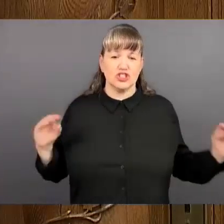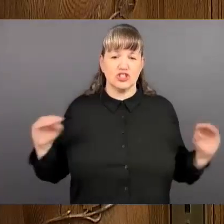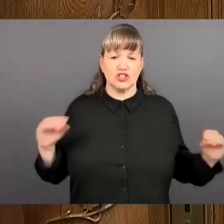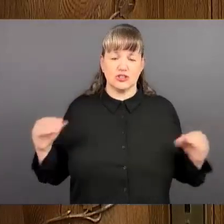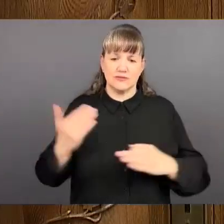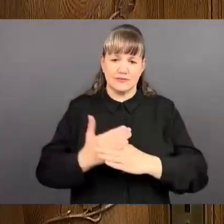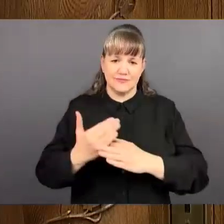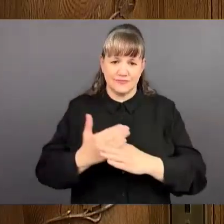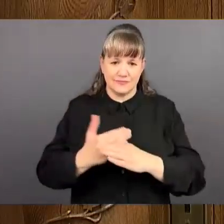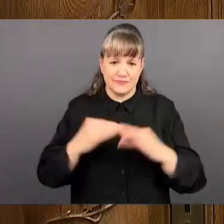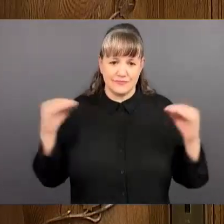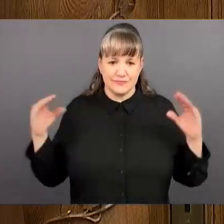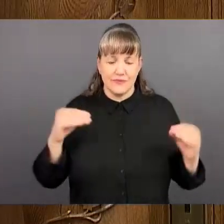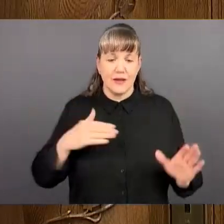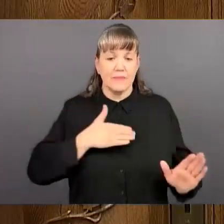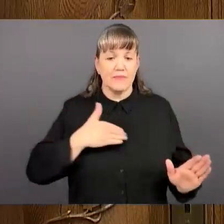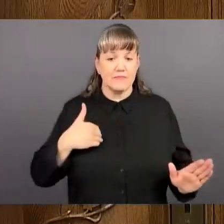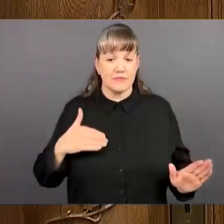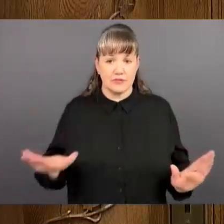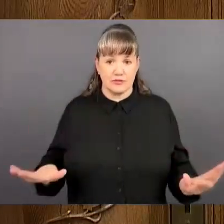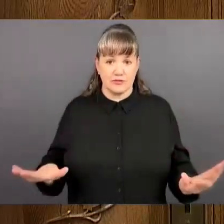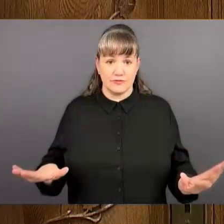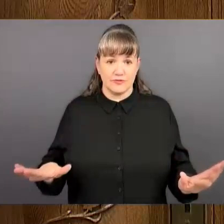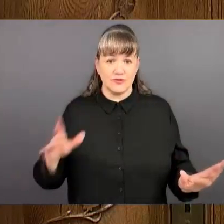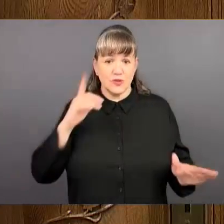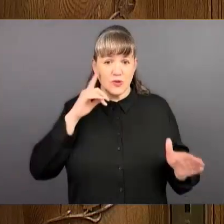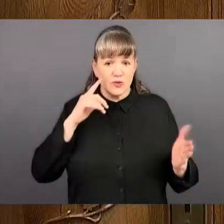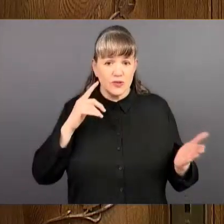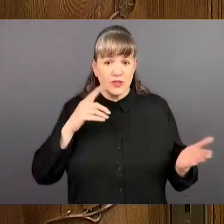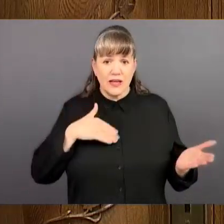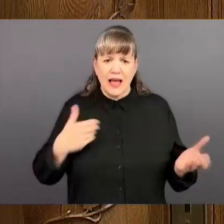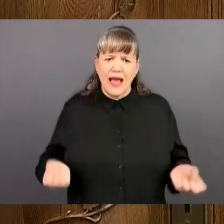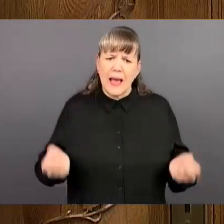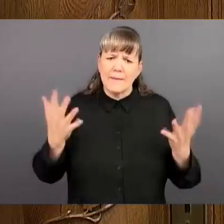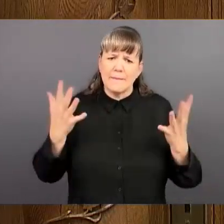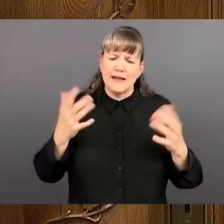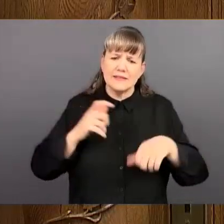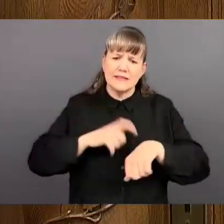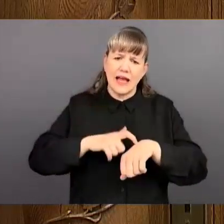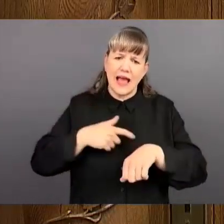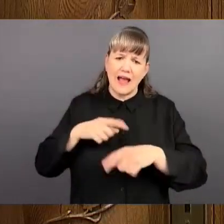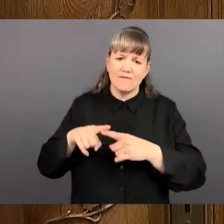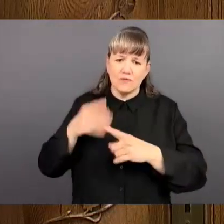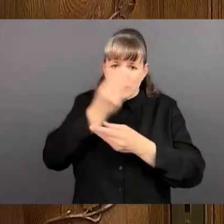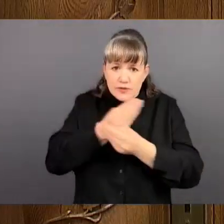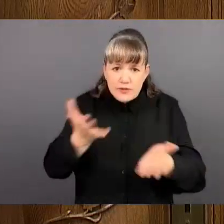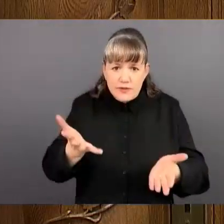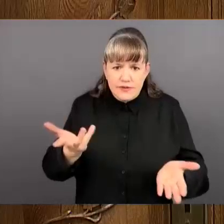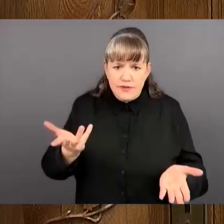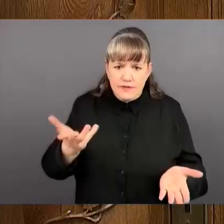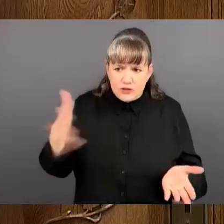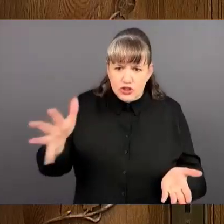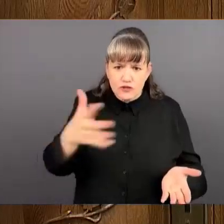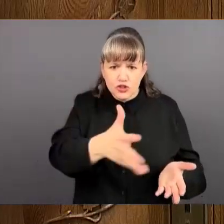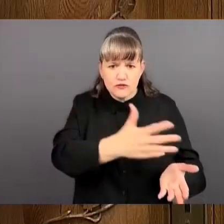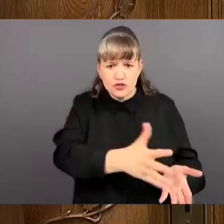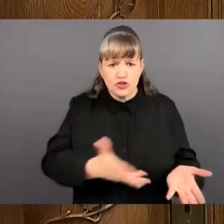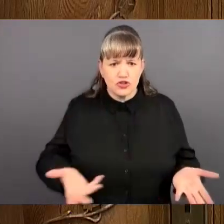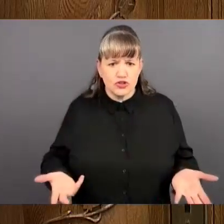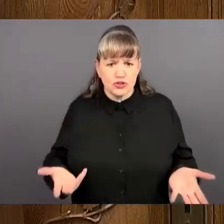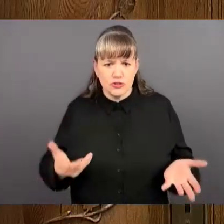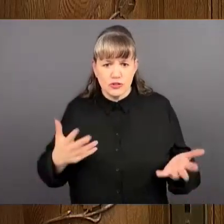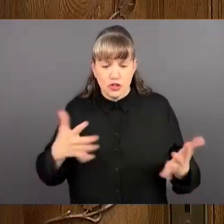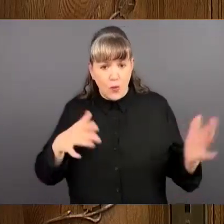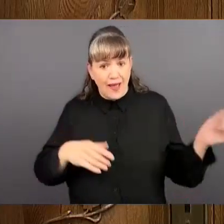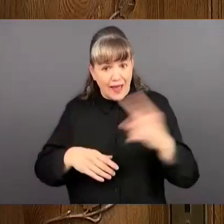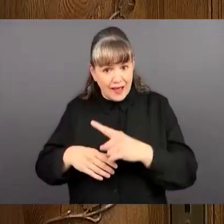what? how many times the chair has to remind members, you have asked the question, let the minister answer. You may